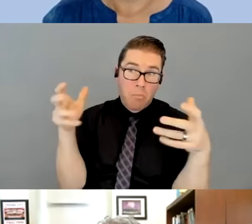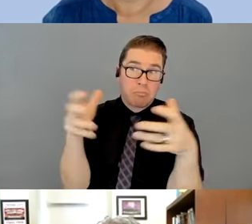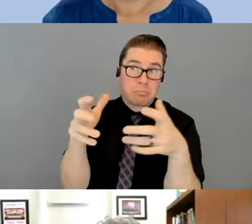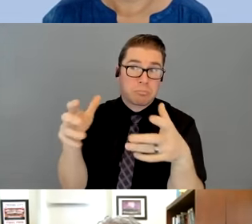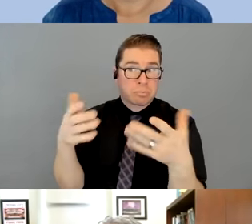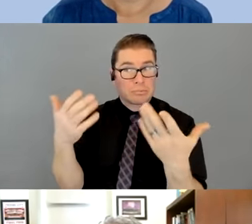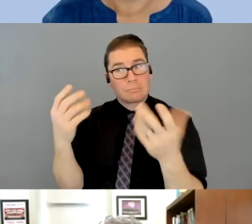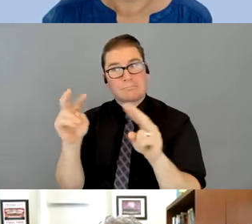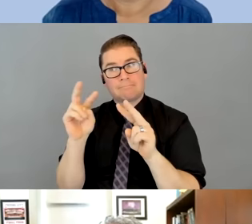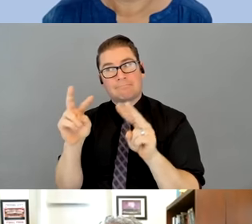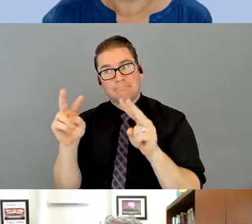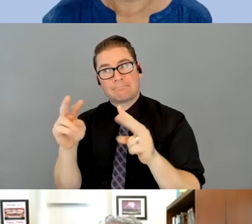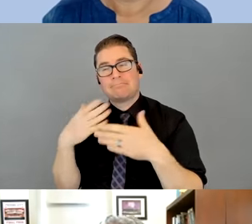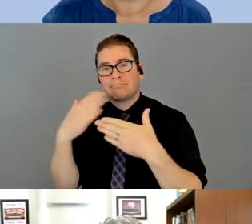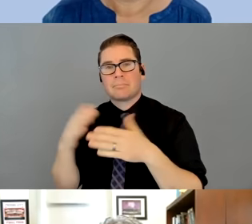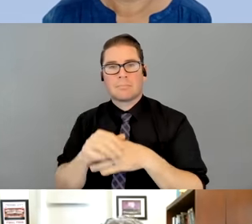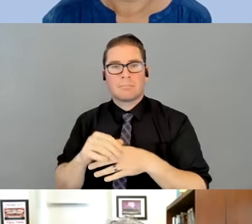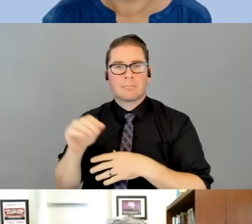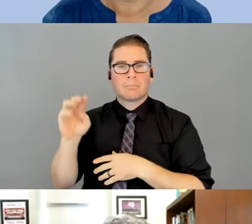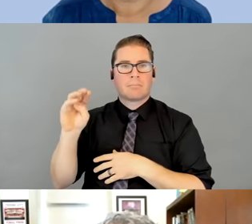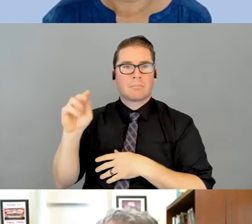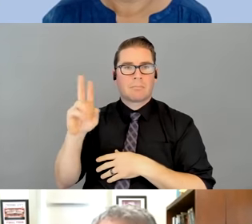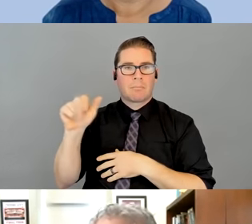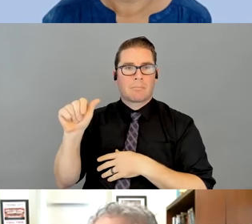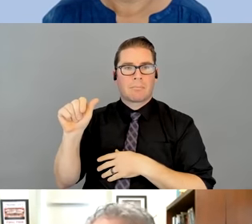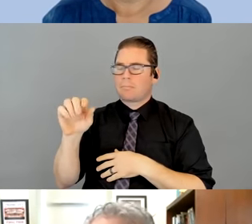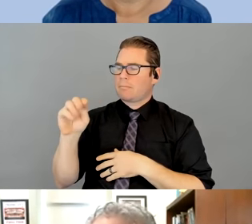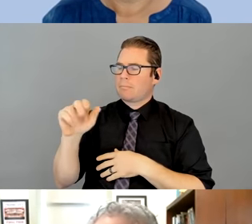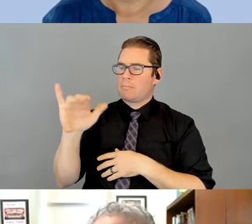I think we have a date picked out already for the next one. I think it's